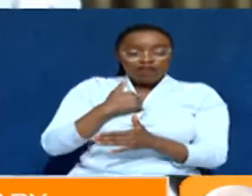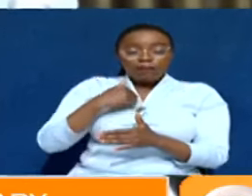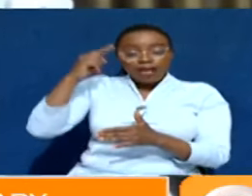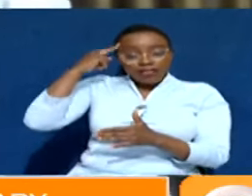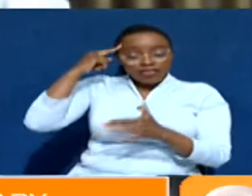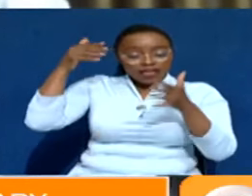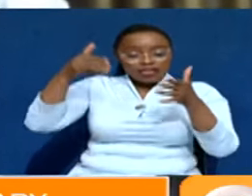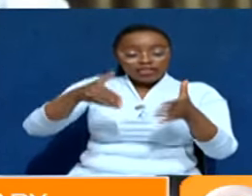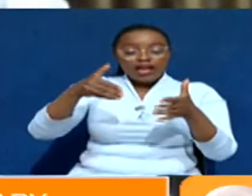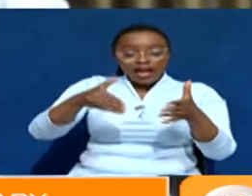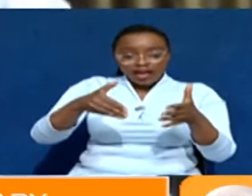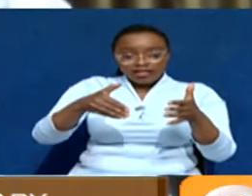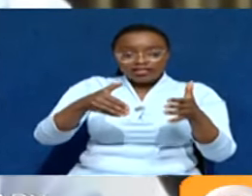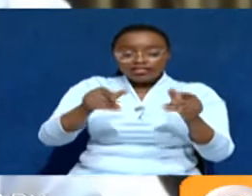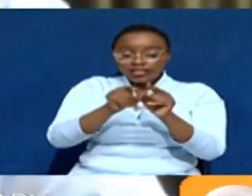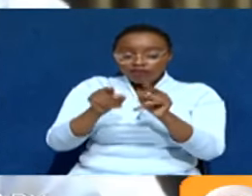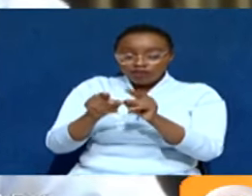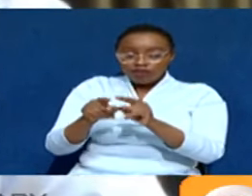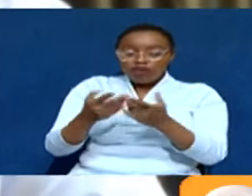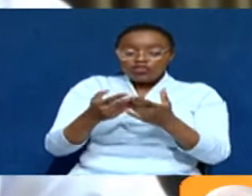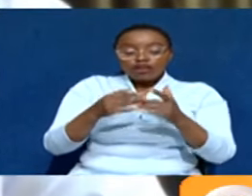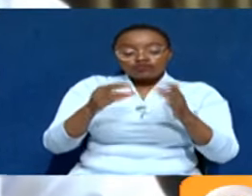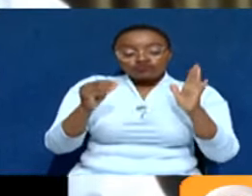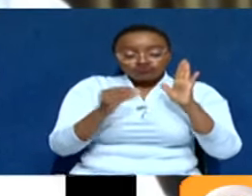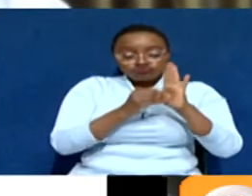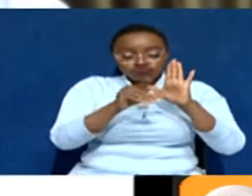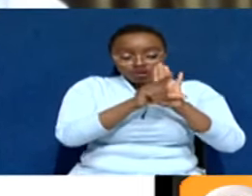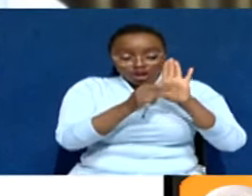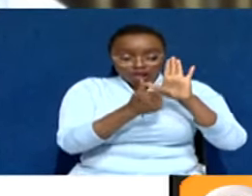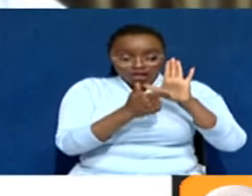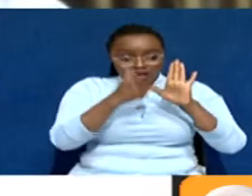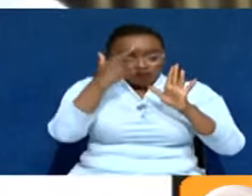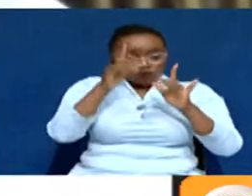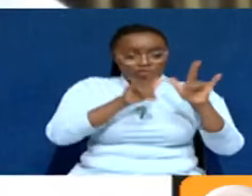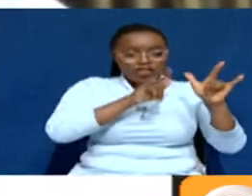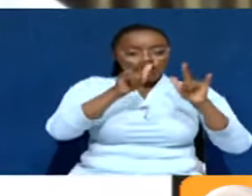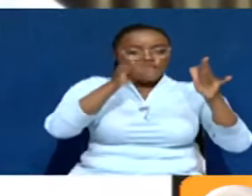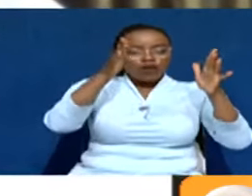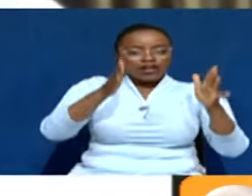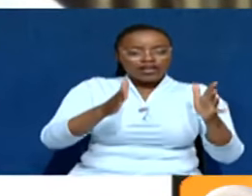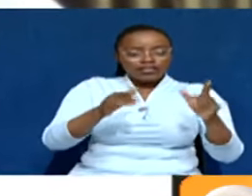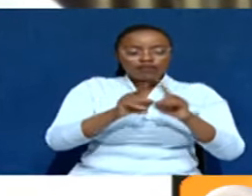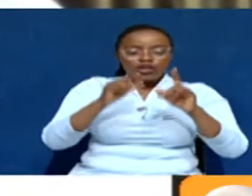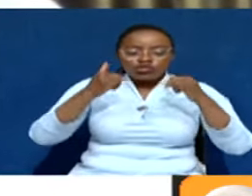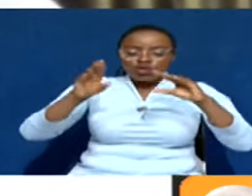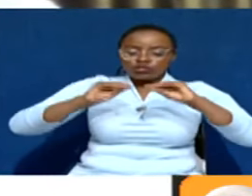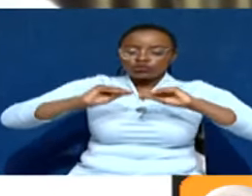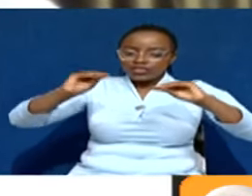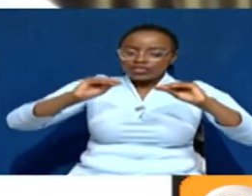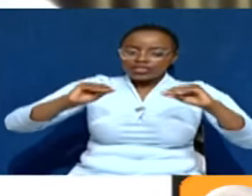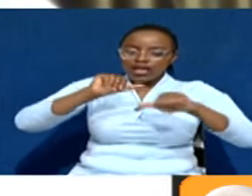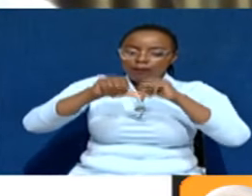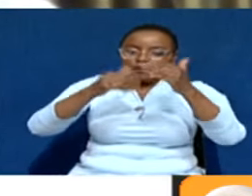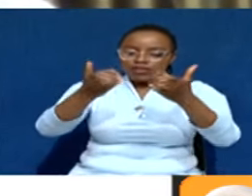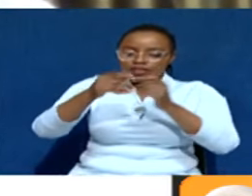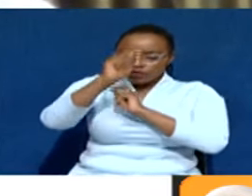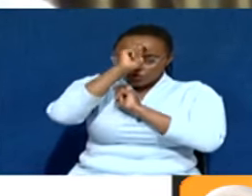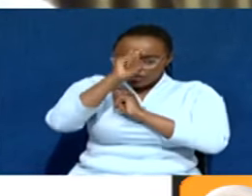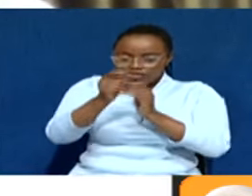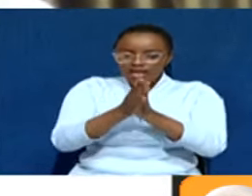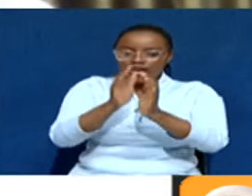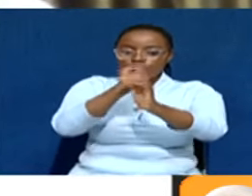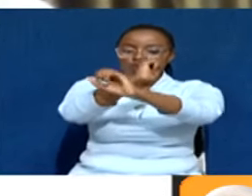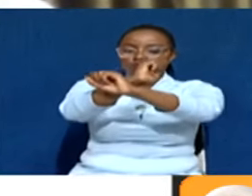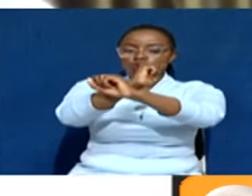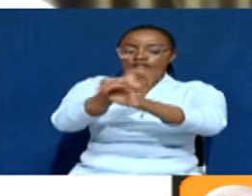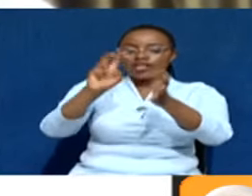the current regime or courts of migrant workers, we are really sensitizing them on the need to respect and